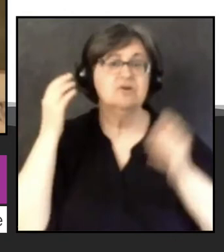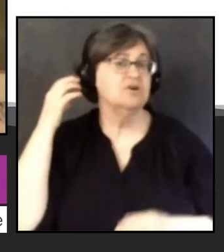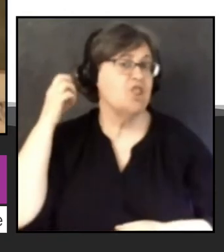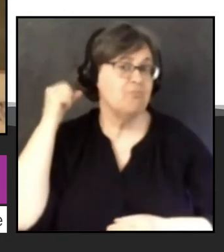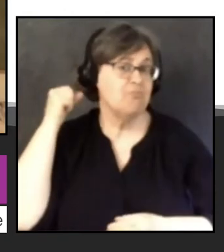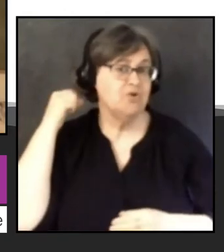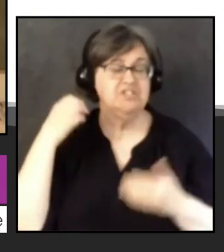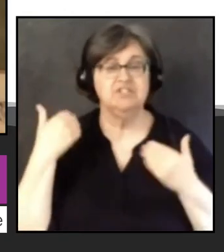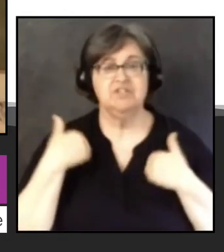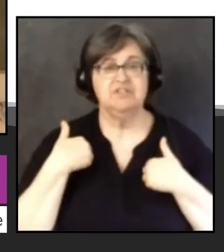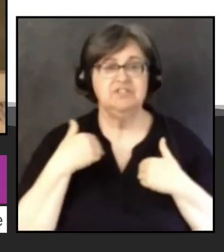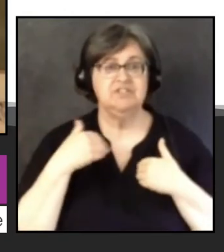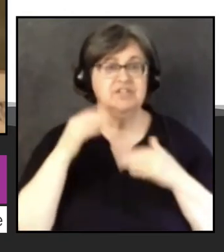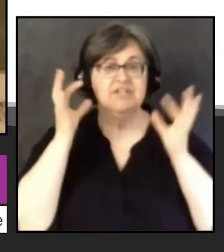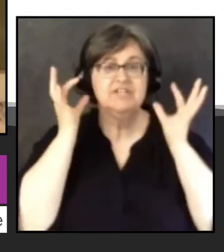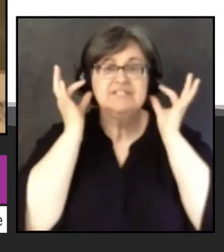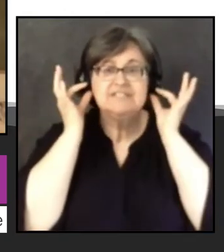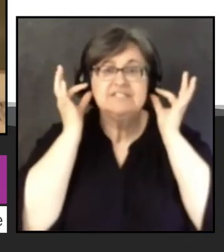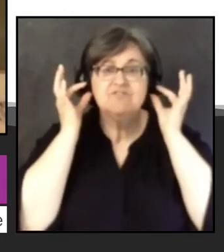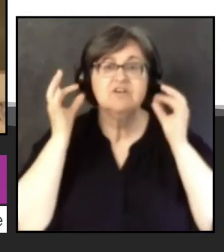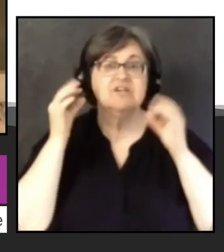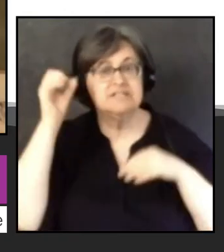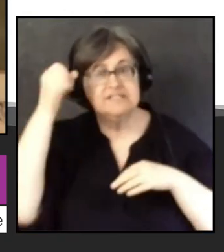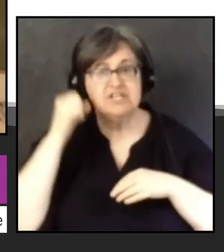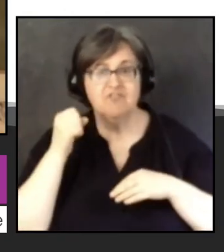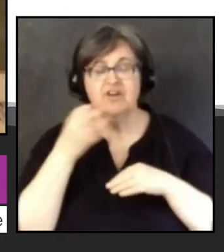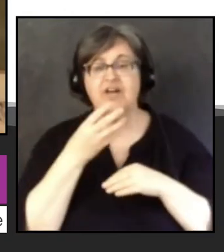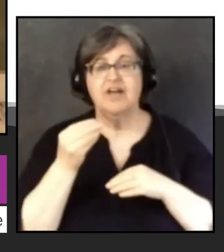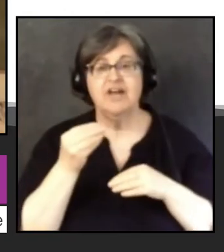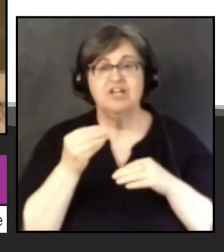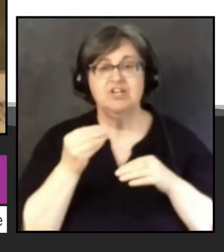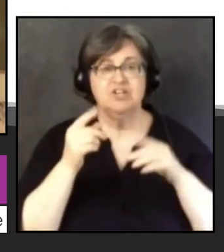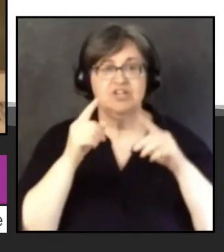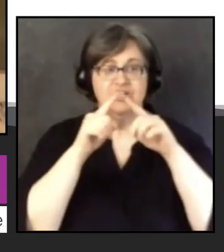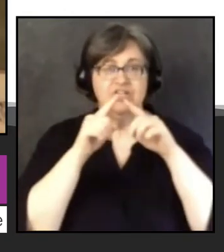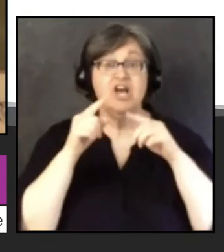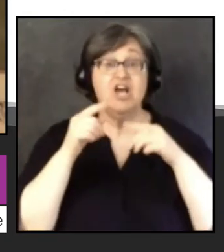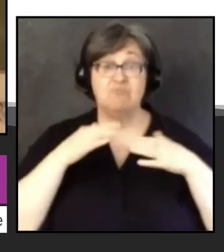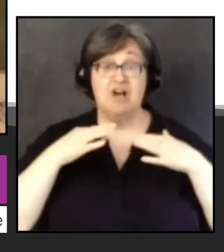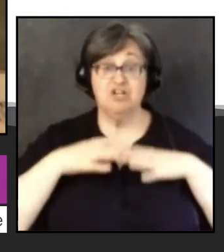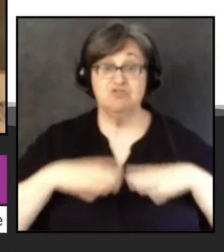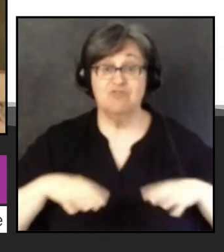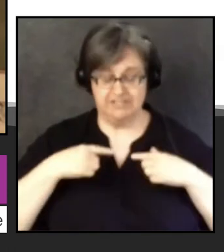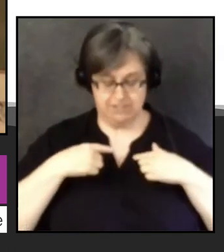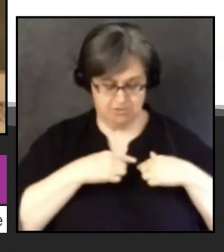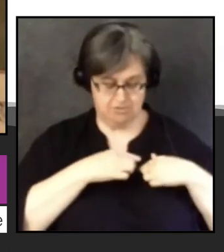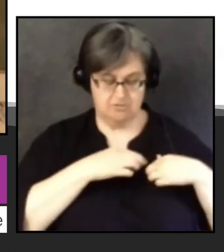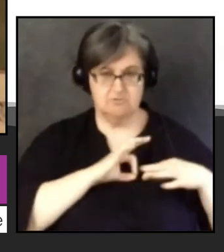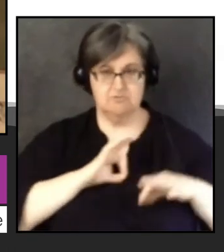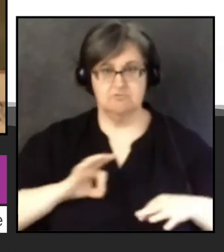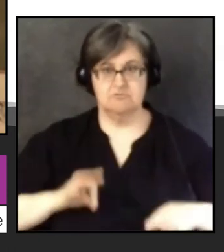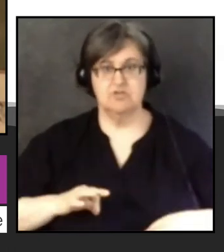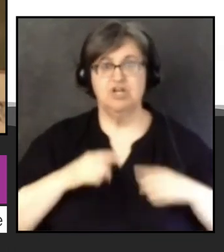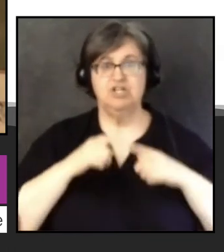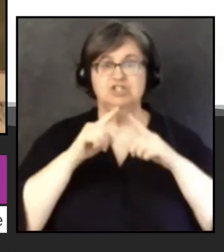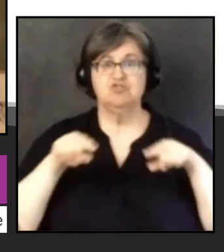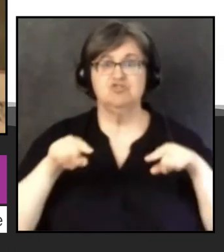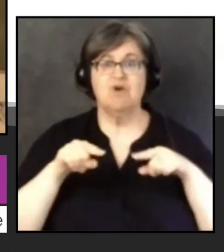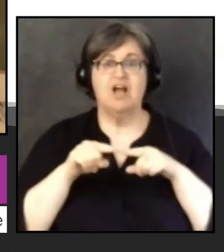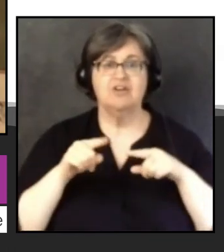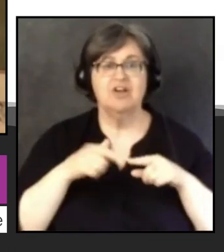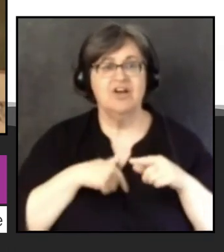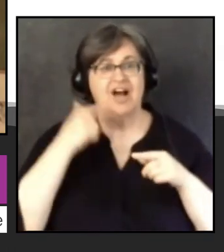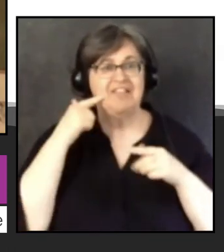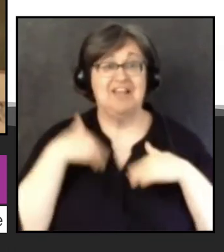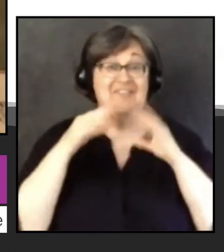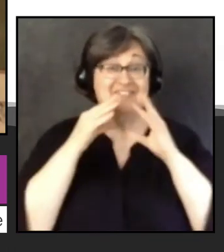on silver teardrop earrings and a triangle pattern print dress. And I too am sharing, I think, a pretty